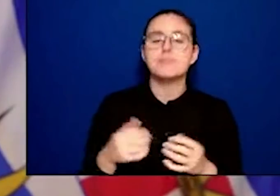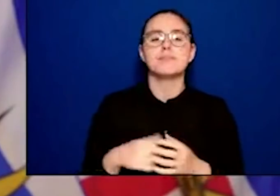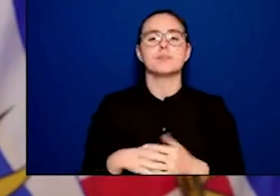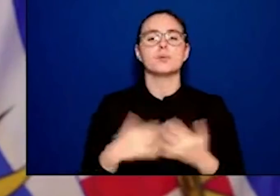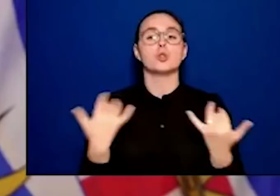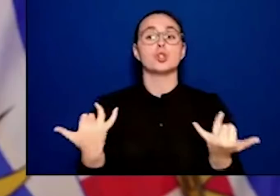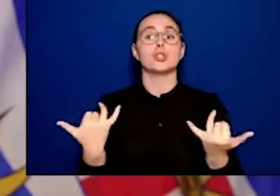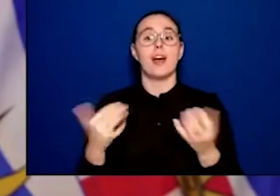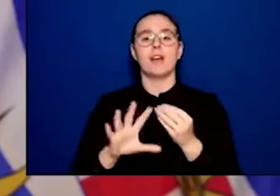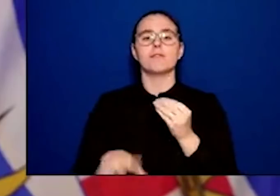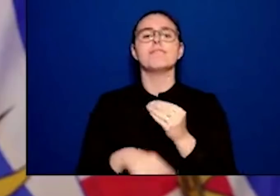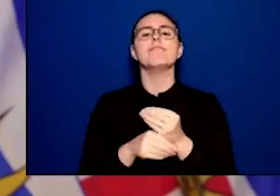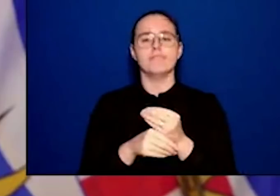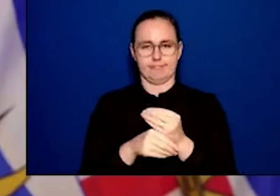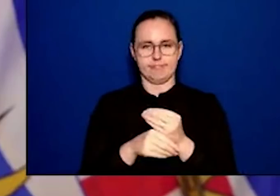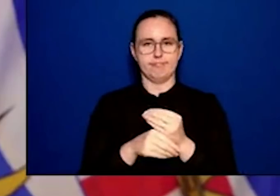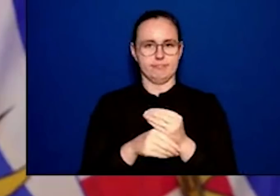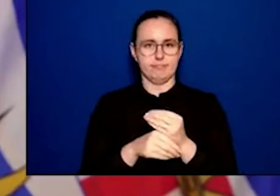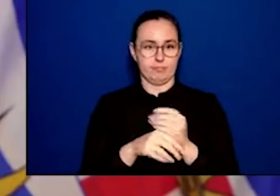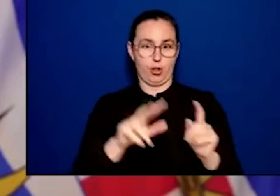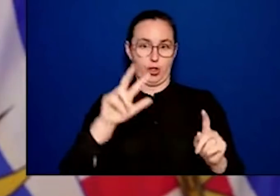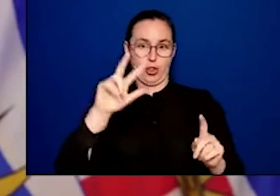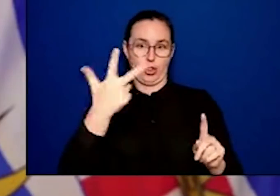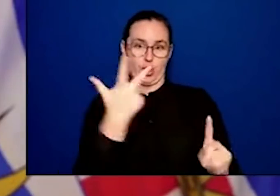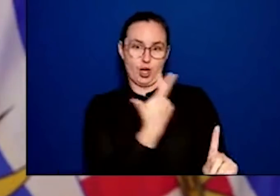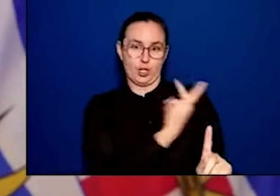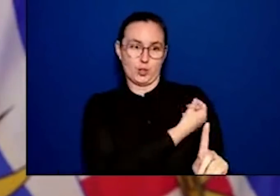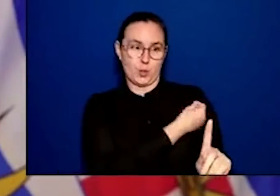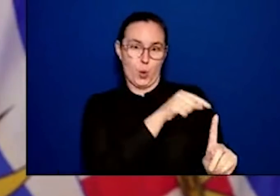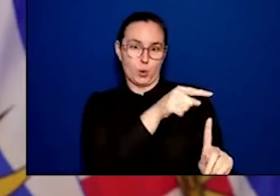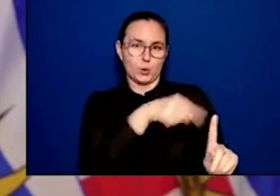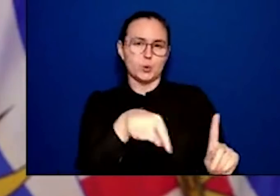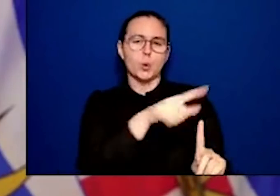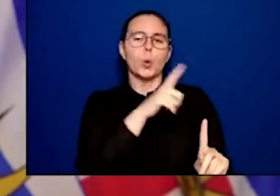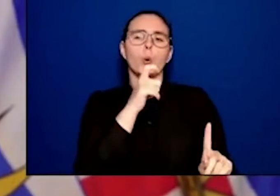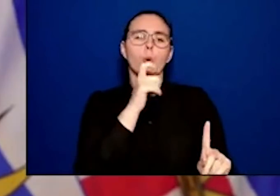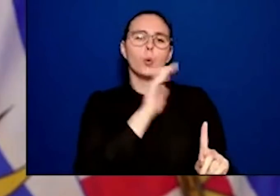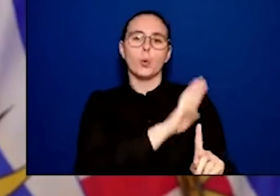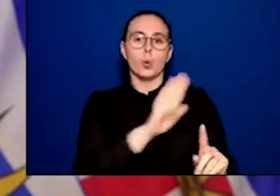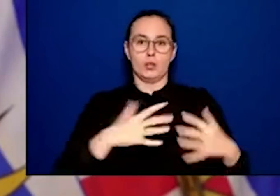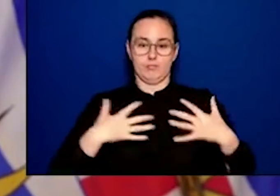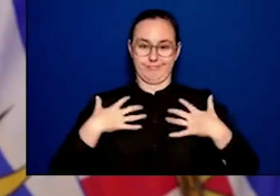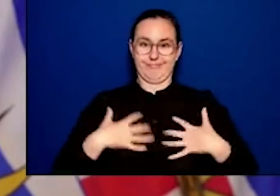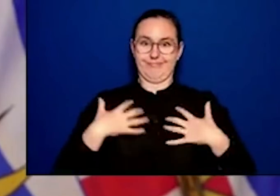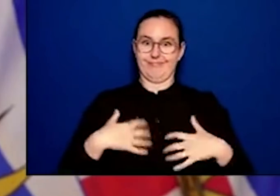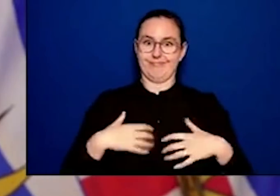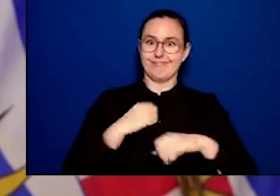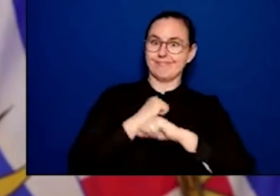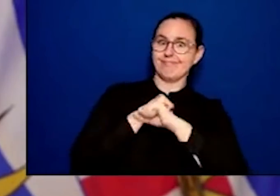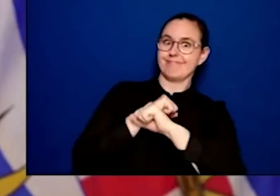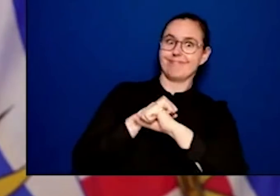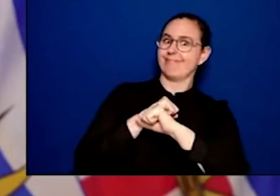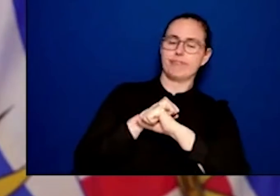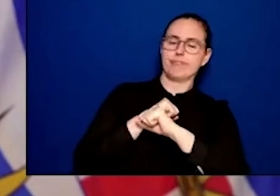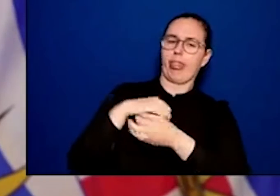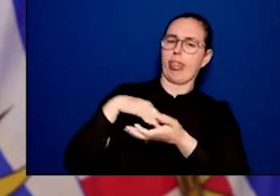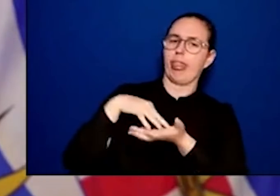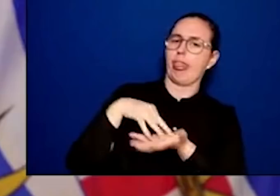dose to a second group of immunocompromised, clinically extremely vulnerable people. This